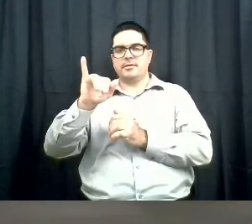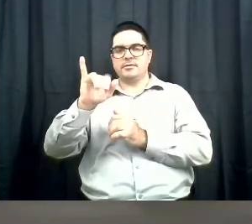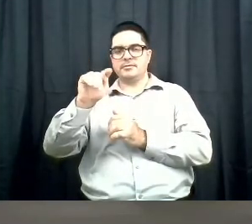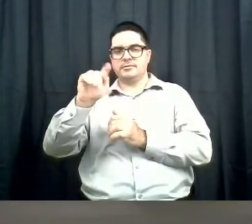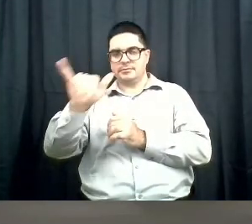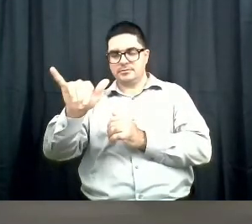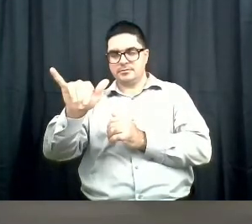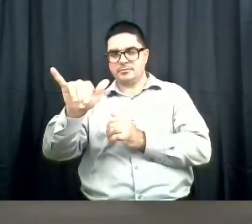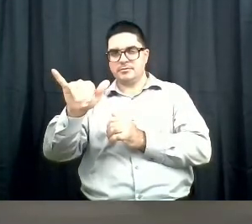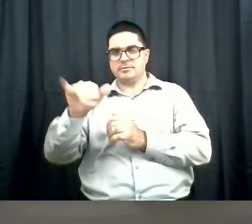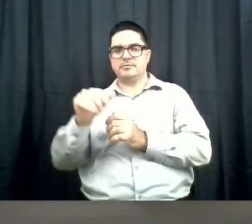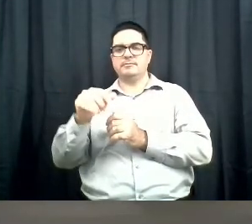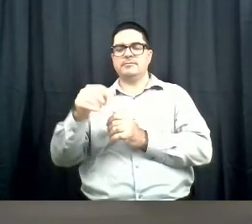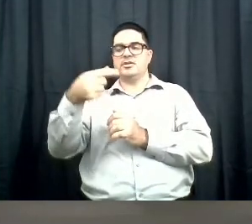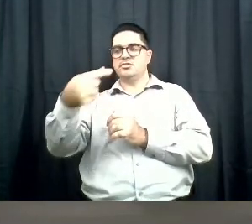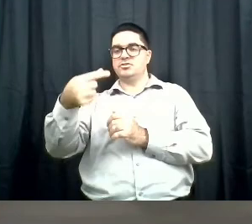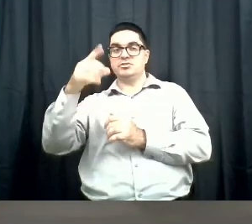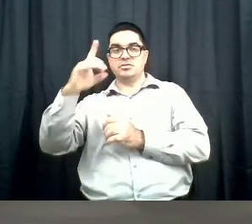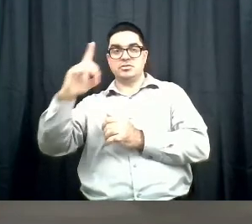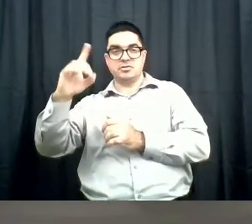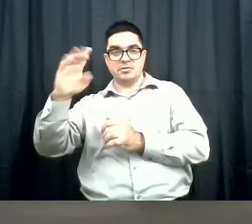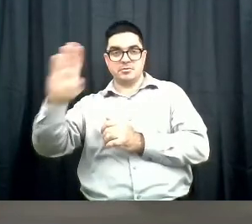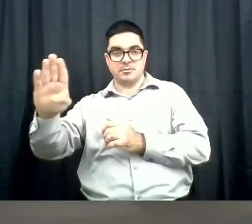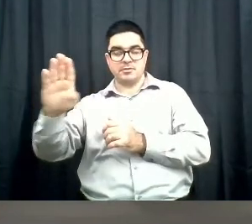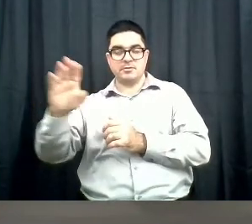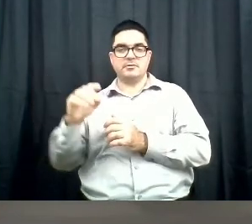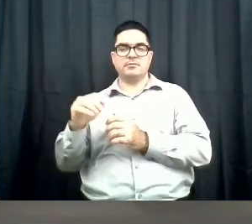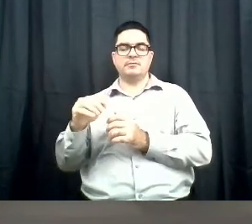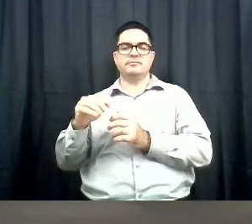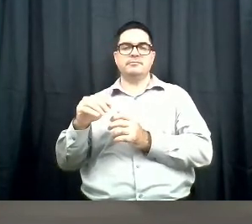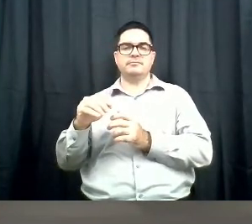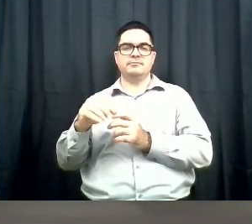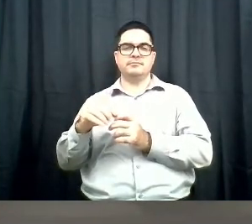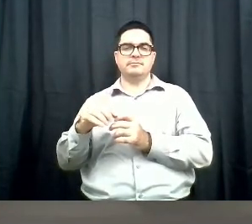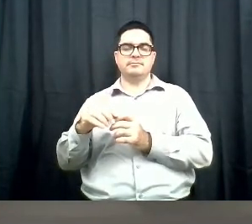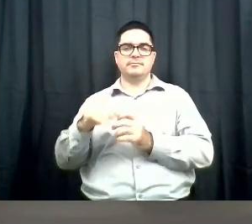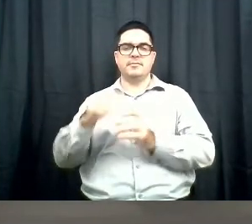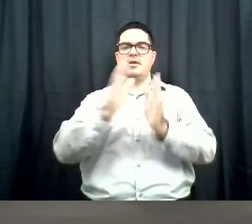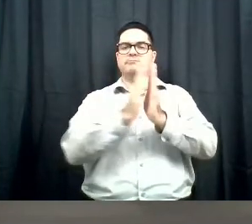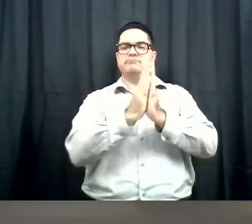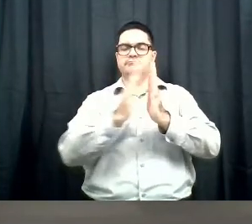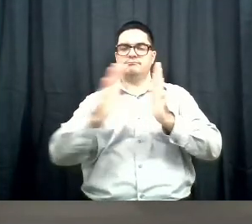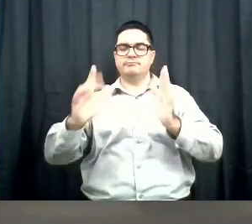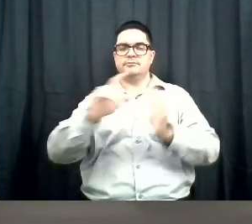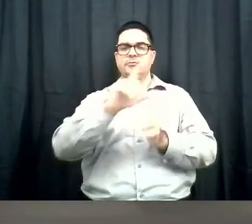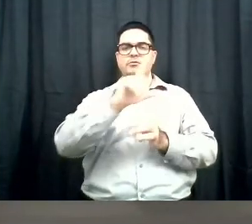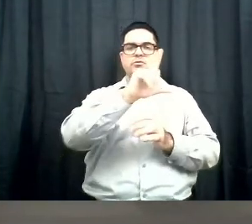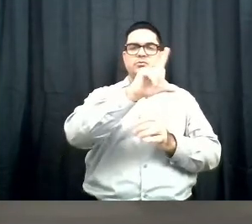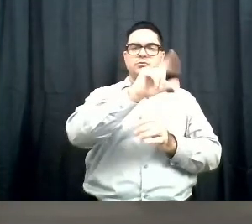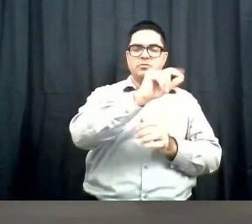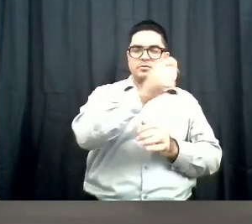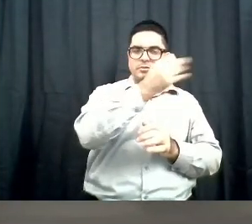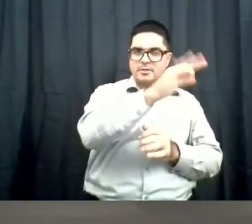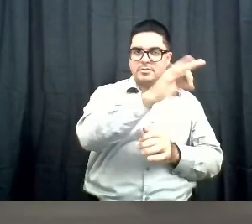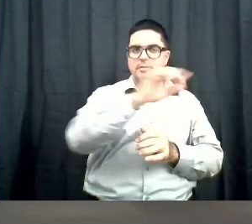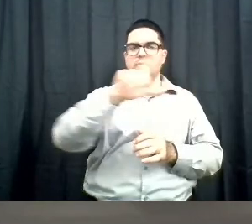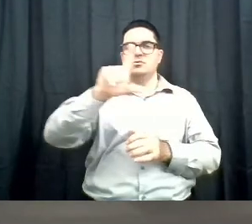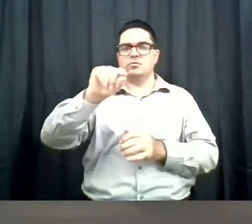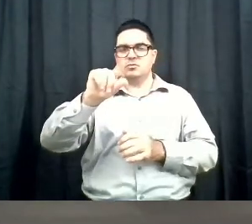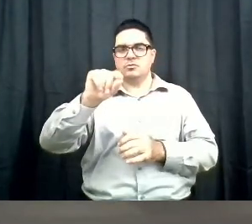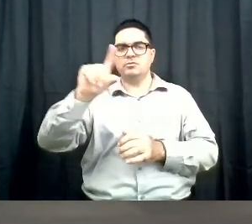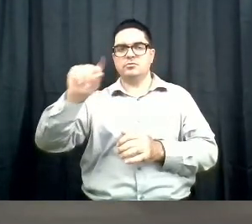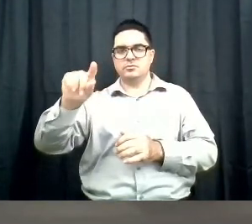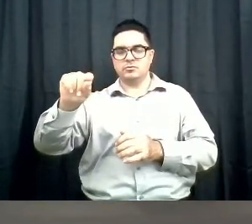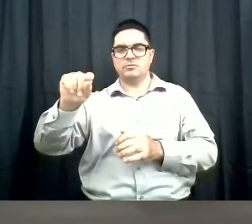GDB, unquote, identified in the Commonwealth CAFRs for fiscal year 2019 and fiscal year 20.